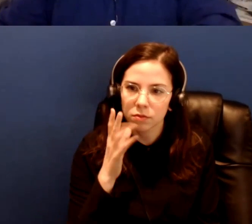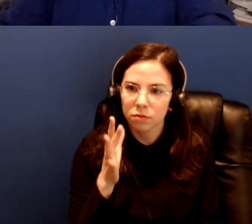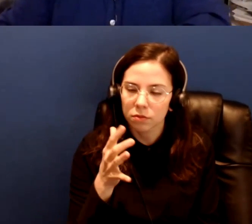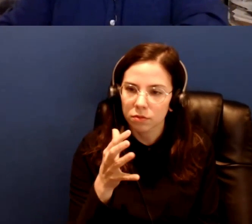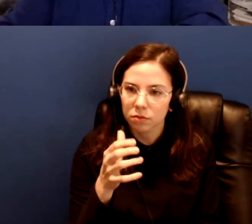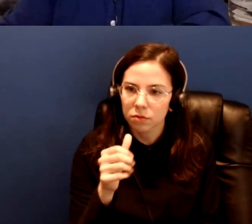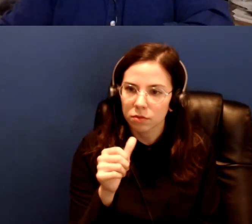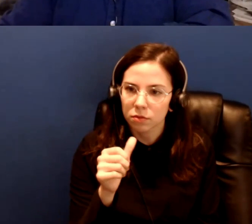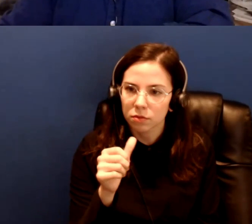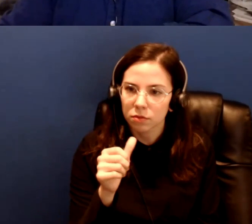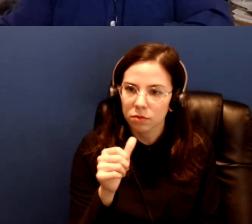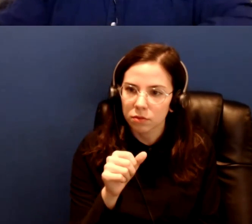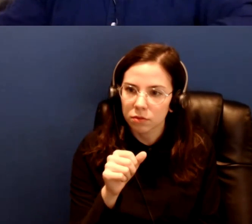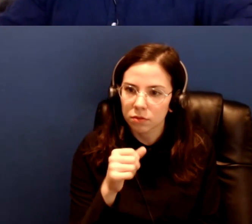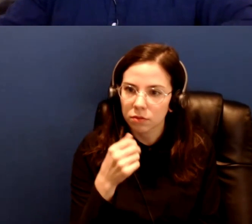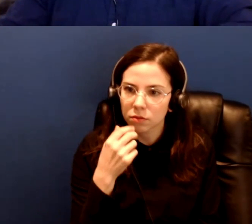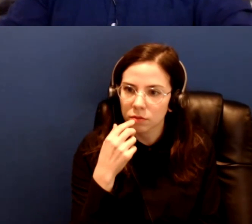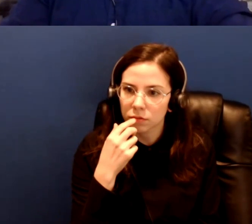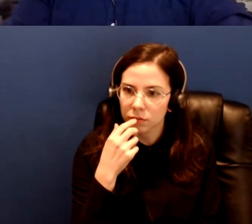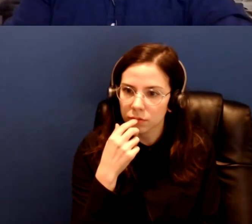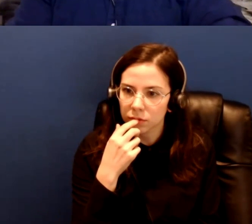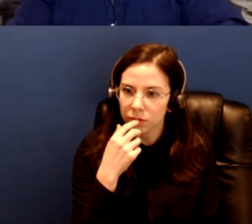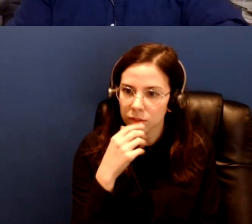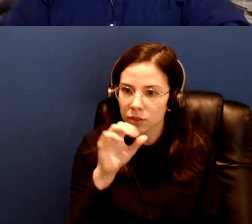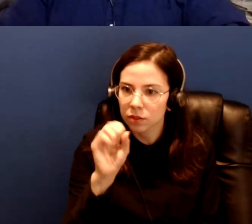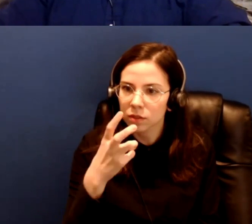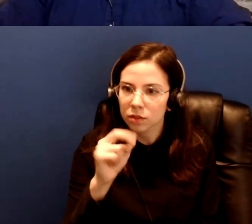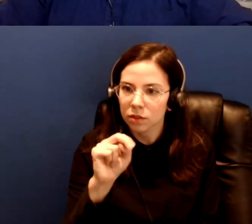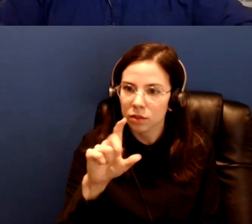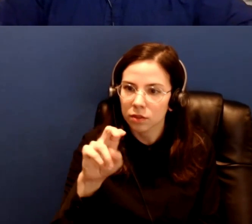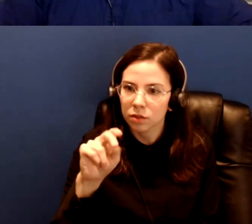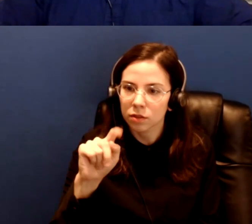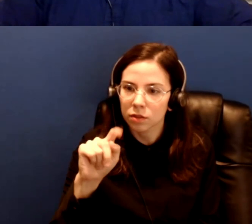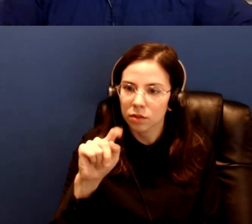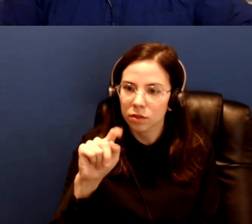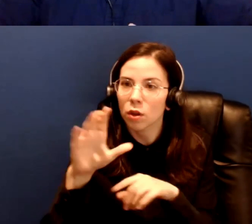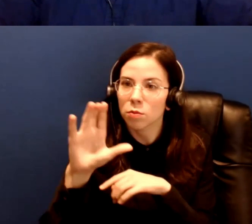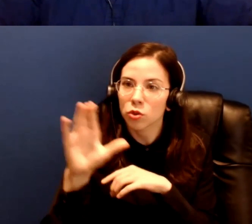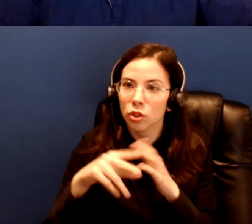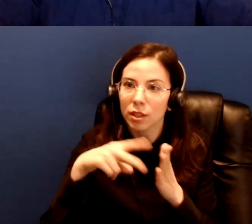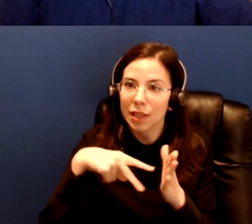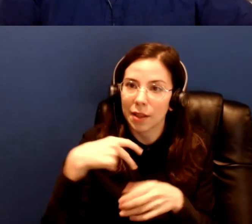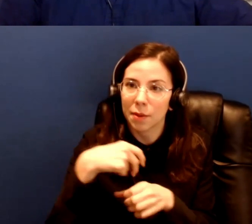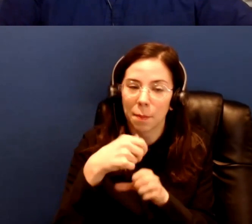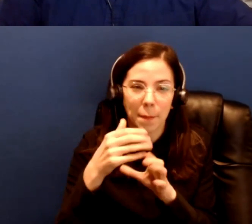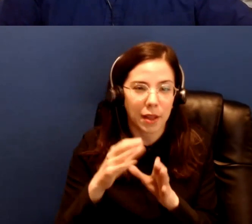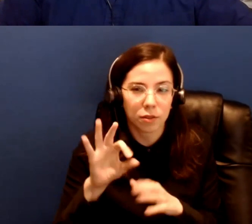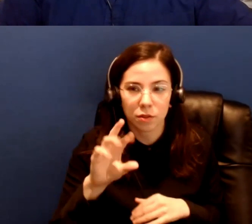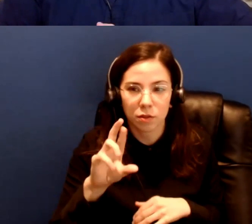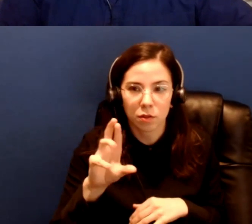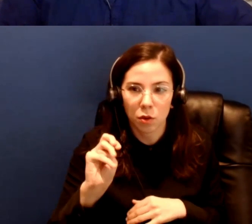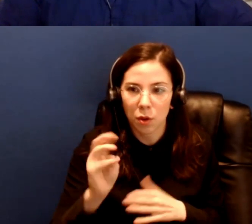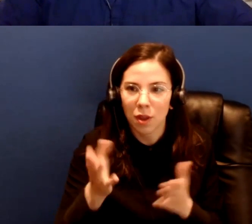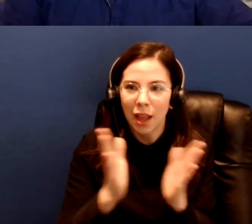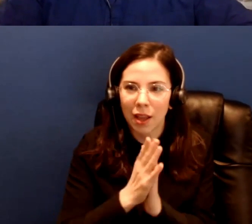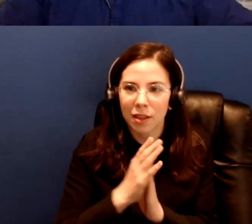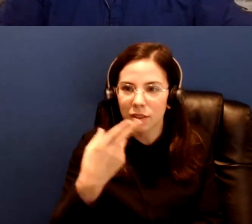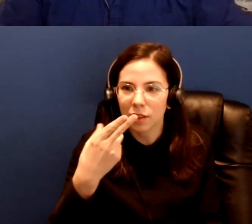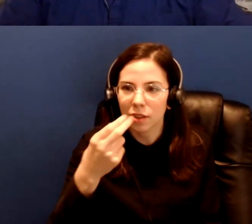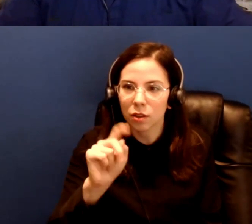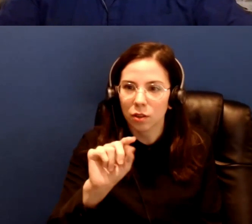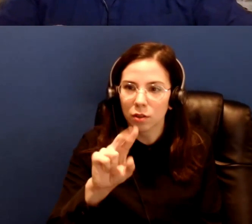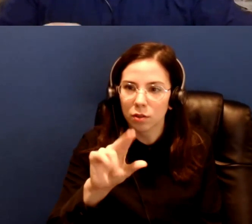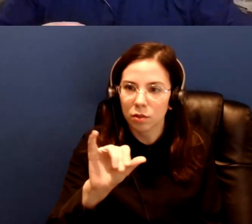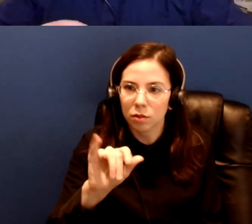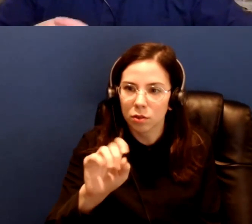yes, yes. Sean Lent from Chicago Dance Makers Forum asks, are Hootsuite Sprout